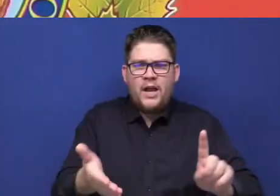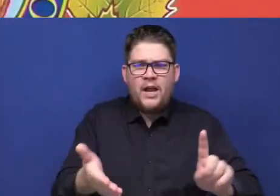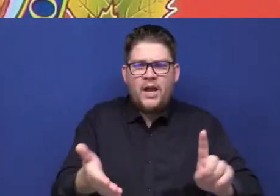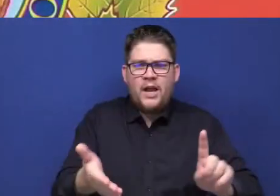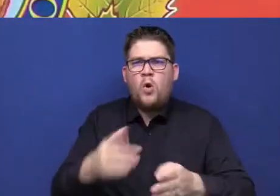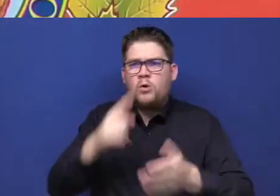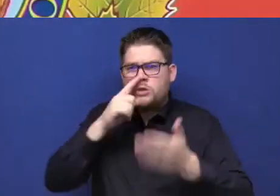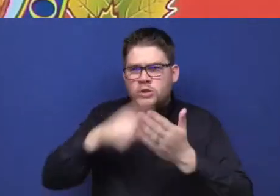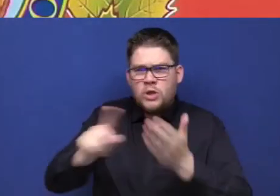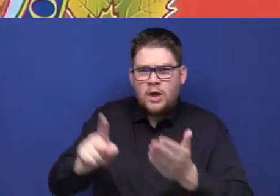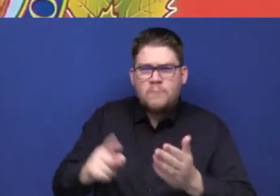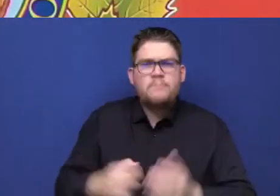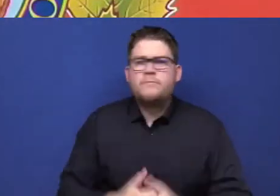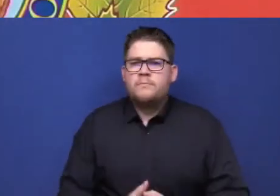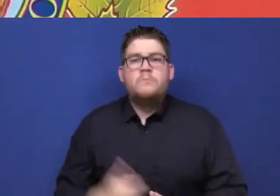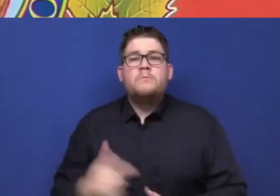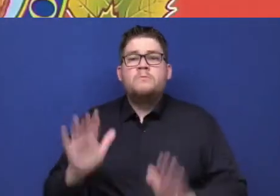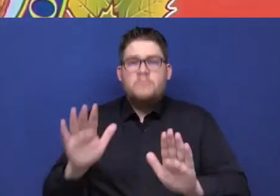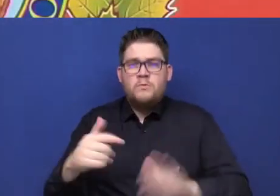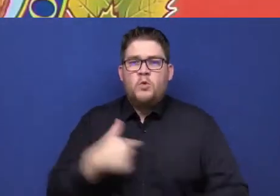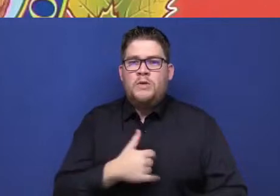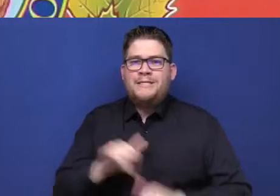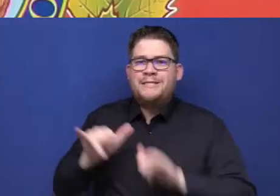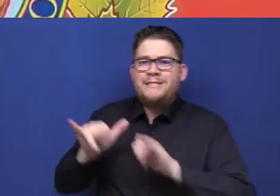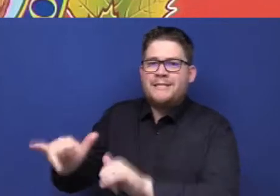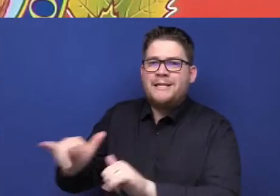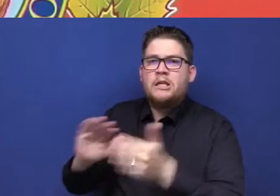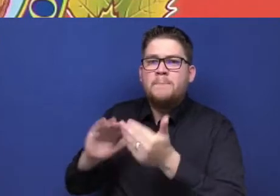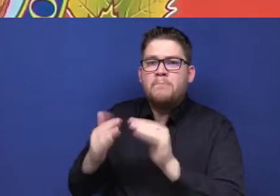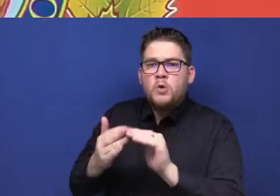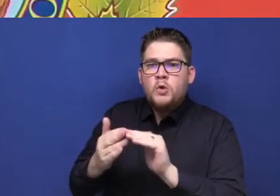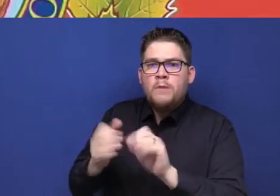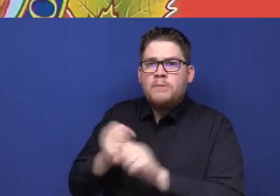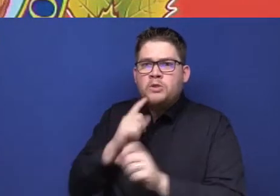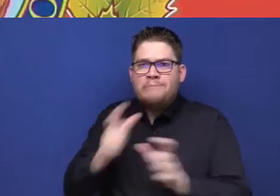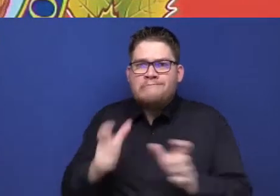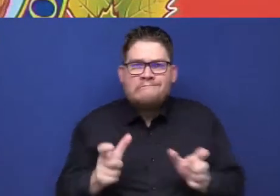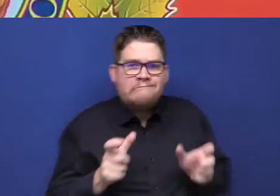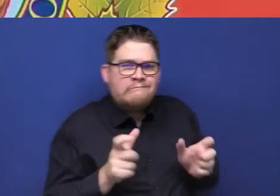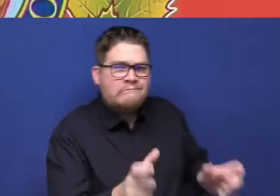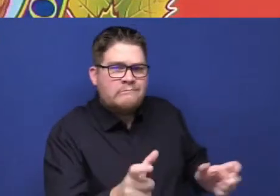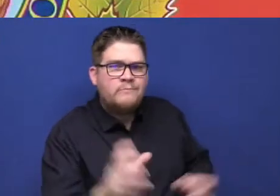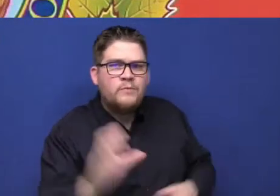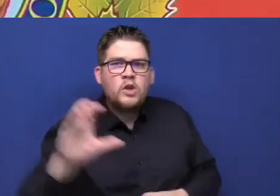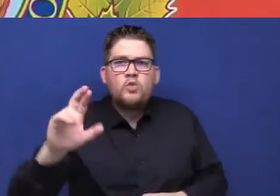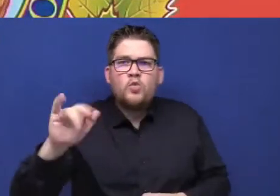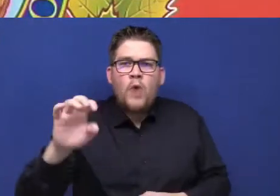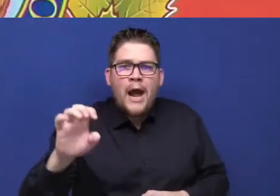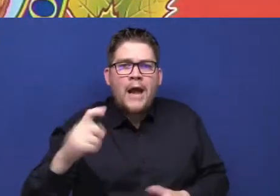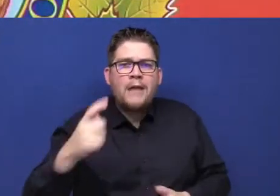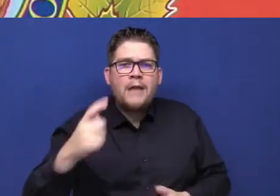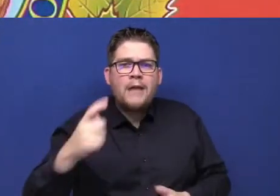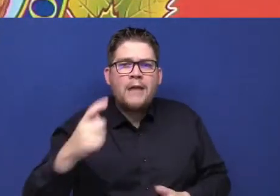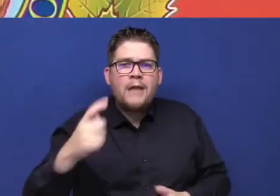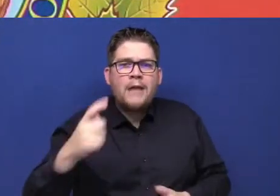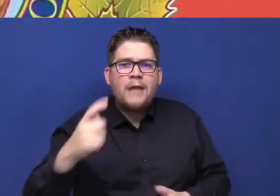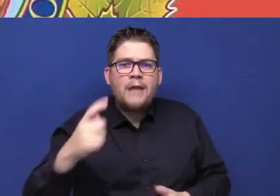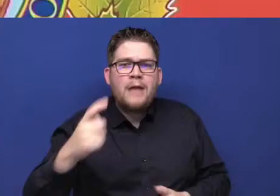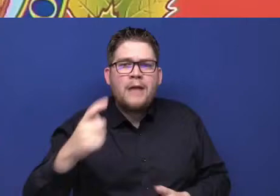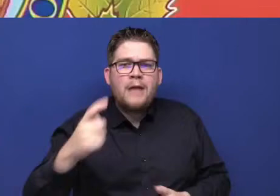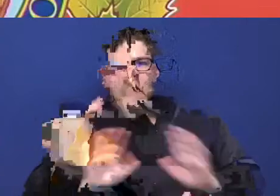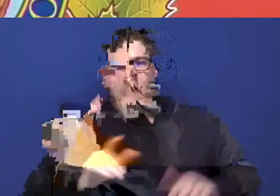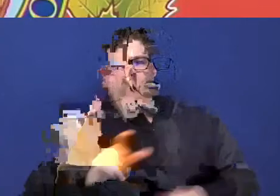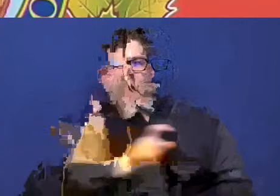which we have not found to date. So I just want to reassure you, while you might not see us at those road checks, we are doing exactly what we're supposed to be doing, that